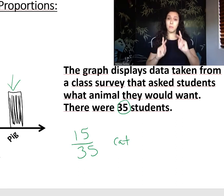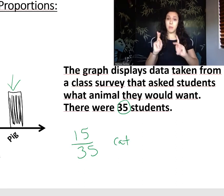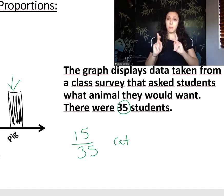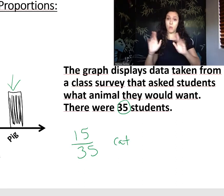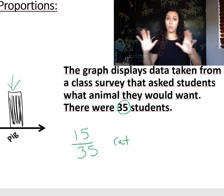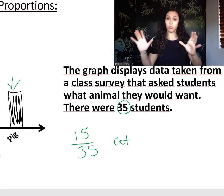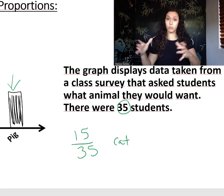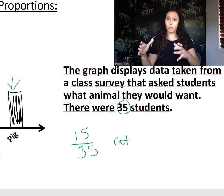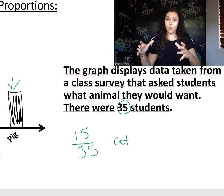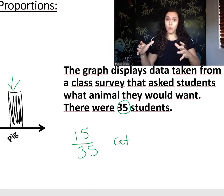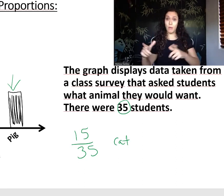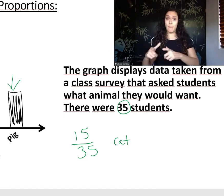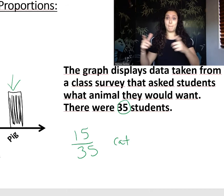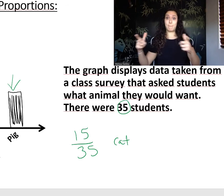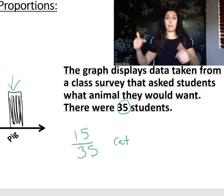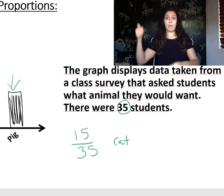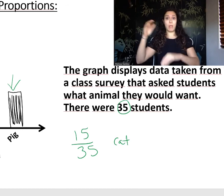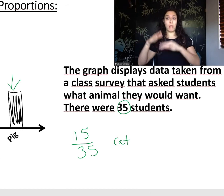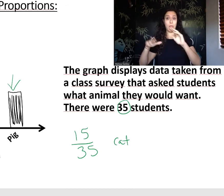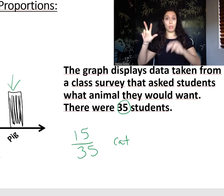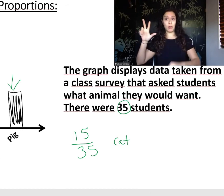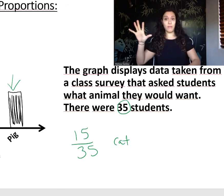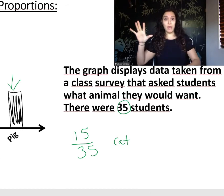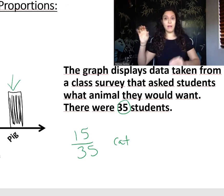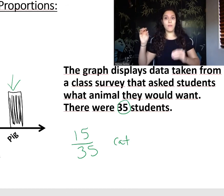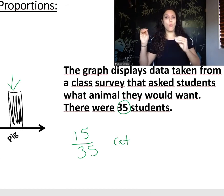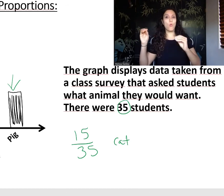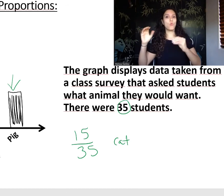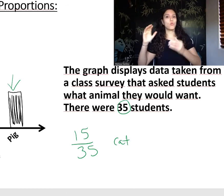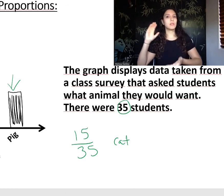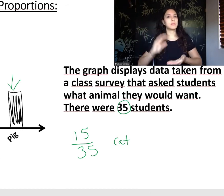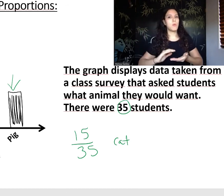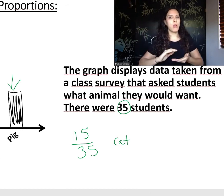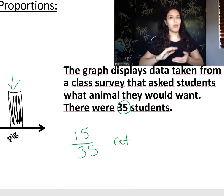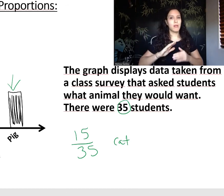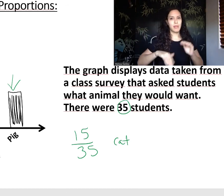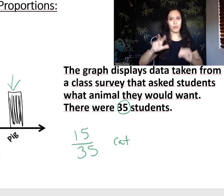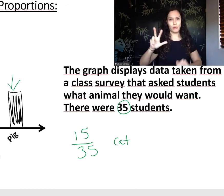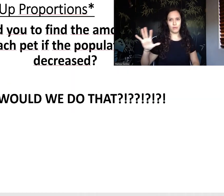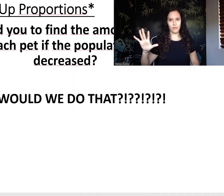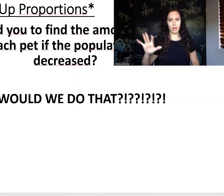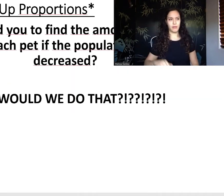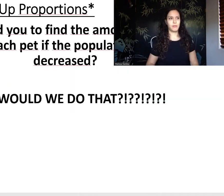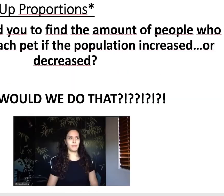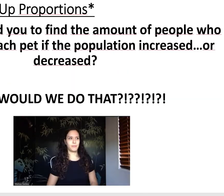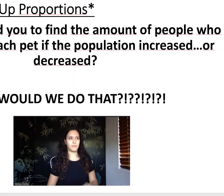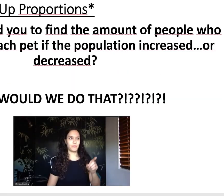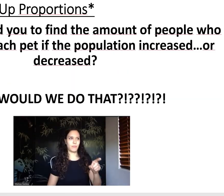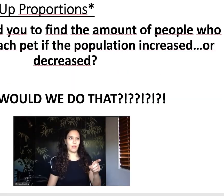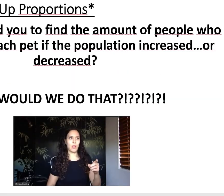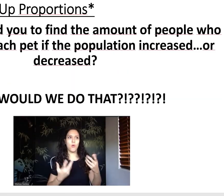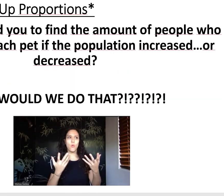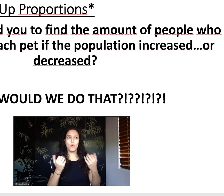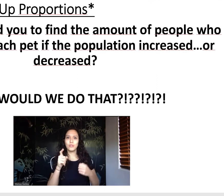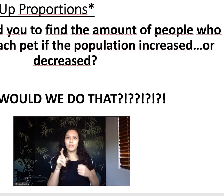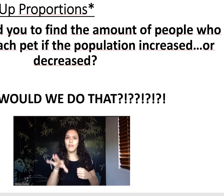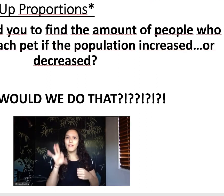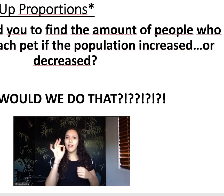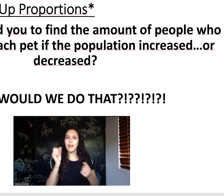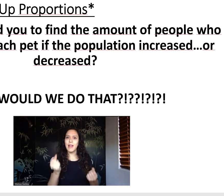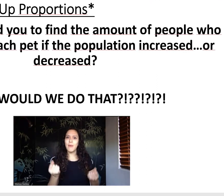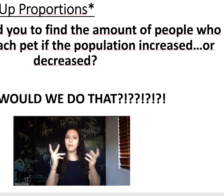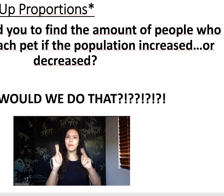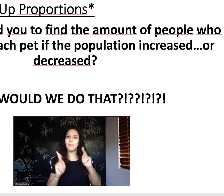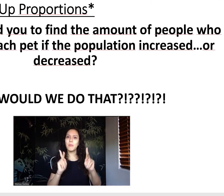either larger than 35 or a population that is smaller than 35. So this slide says, what if